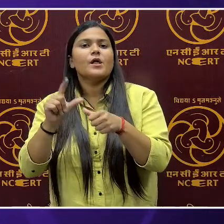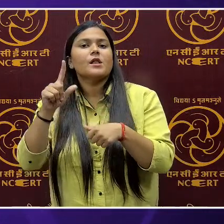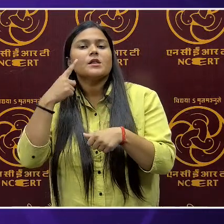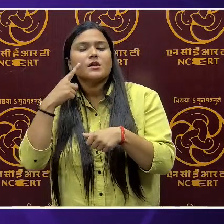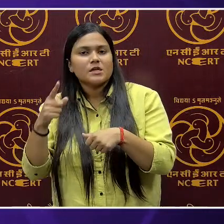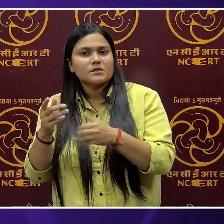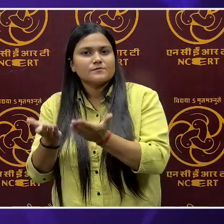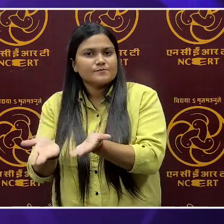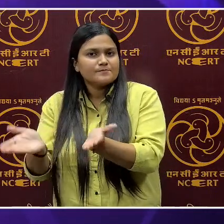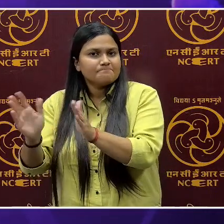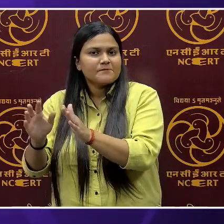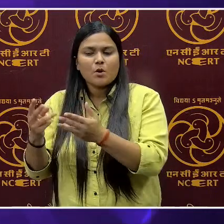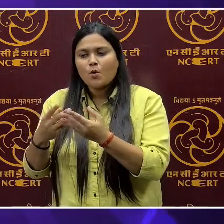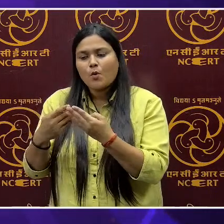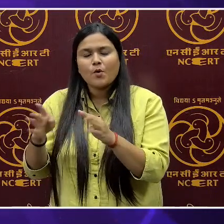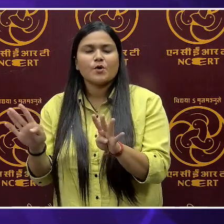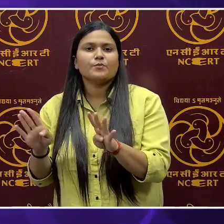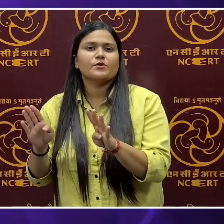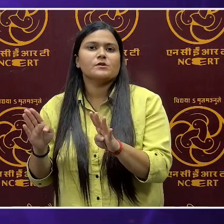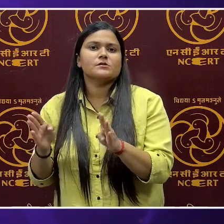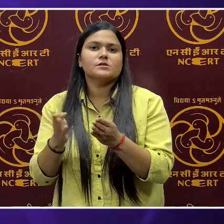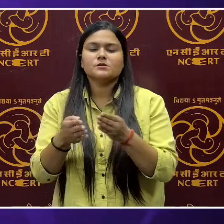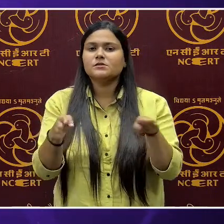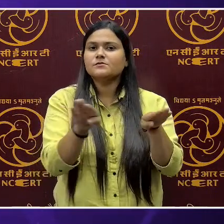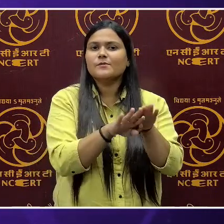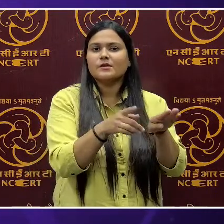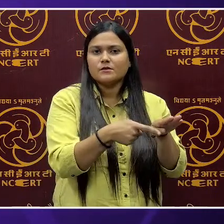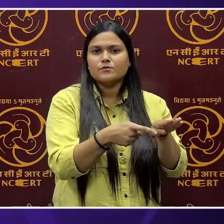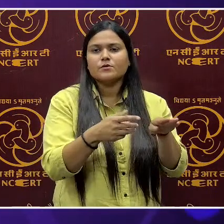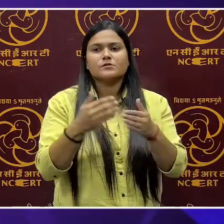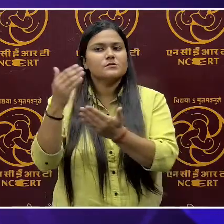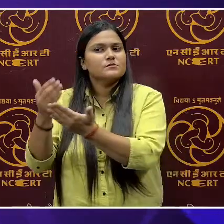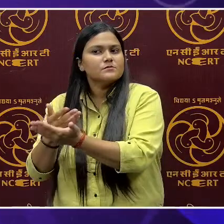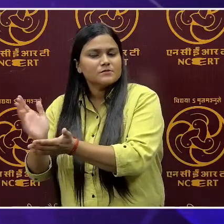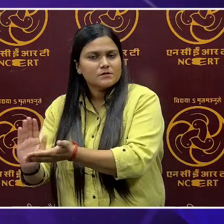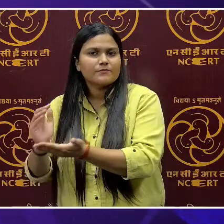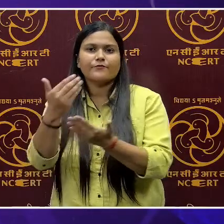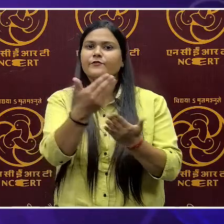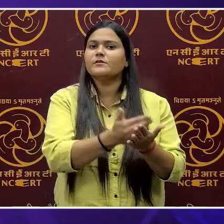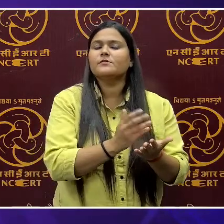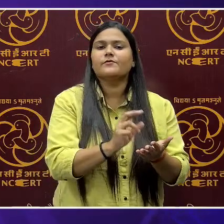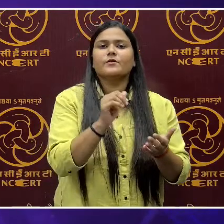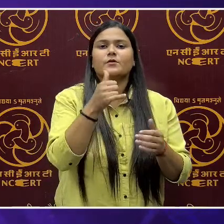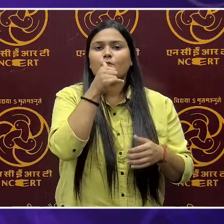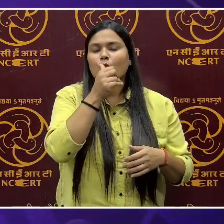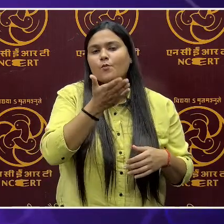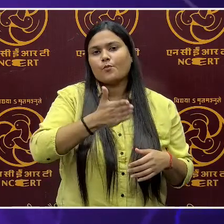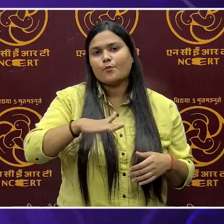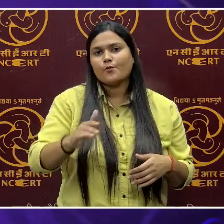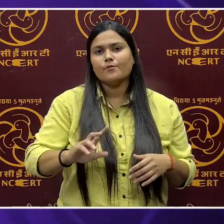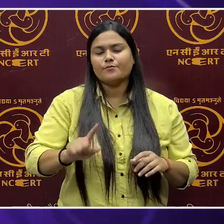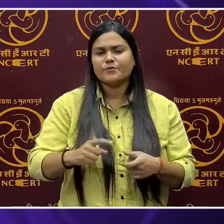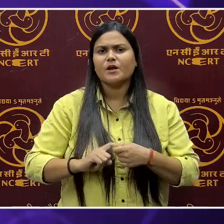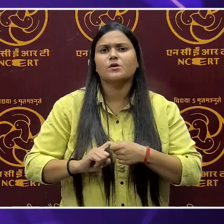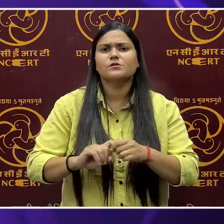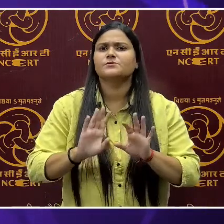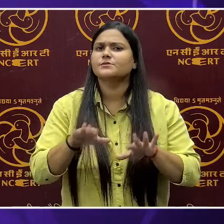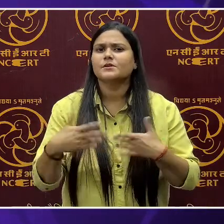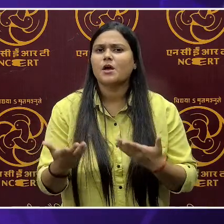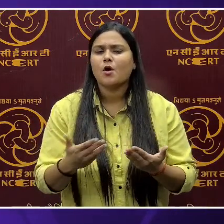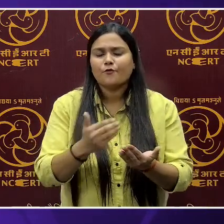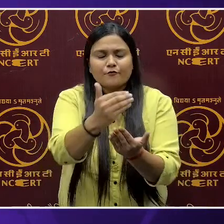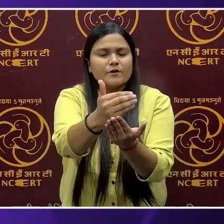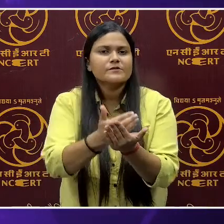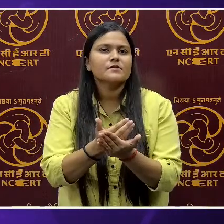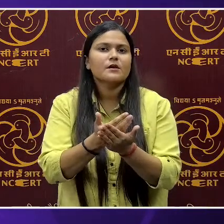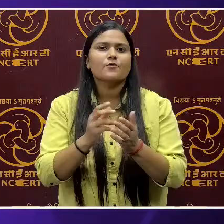of India, baulis were quite common for storing water. Now my question now is, how do we store water